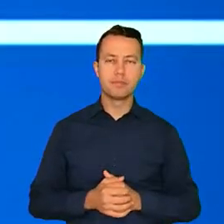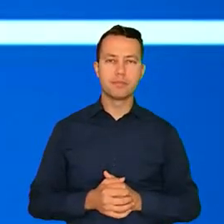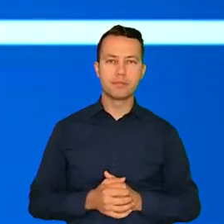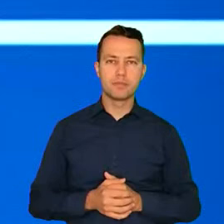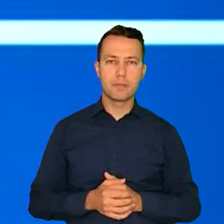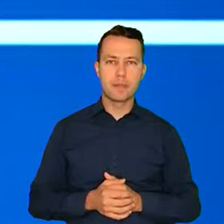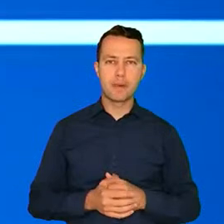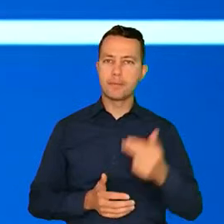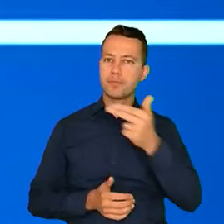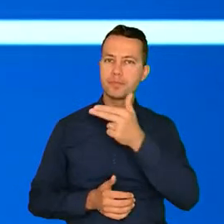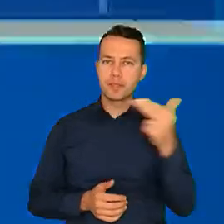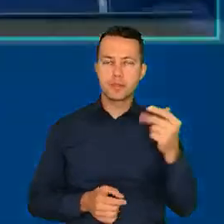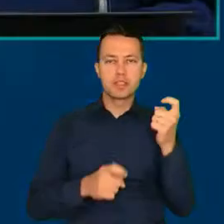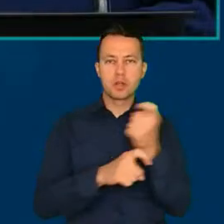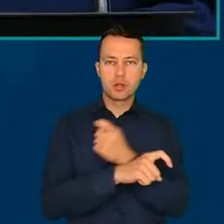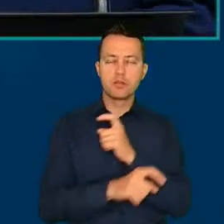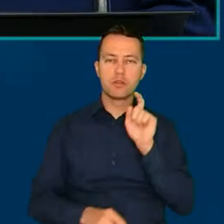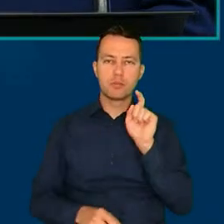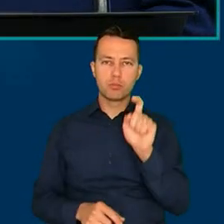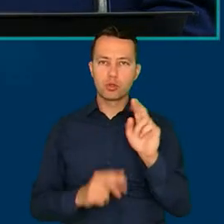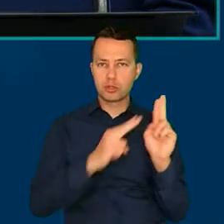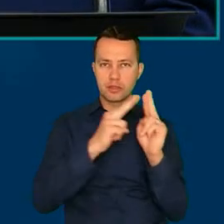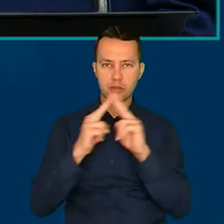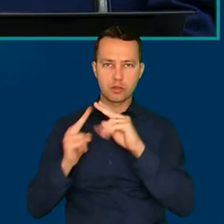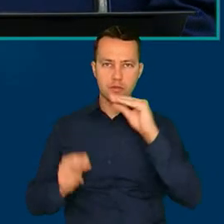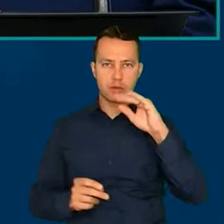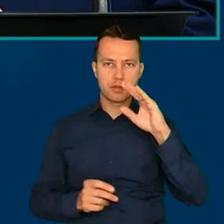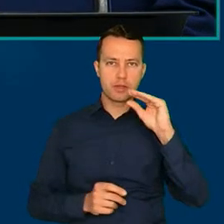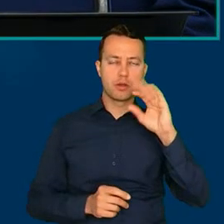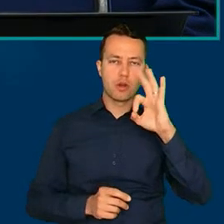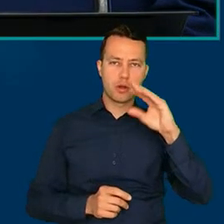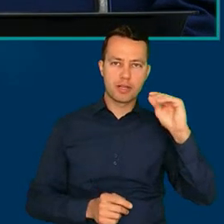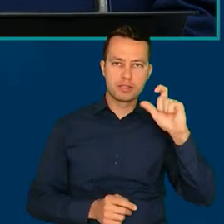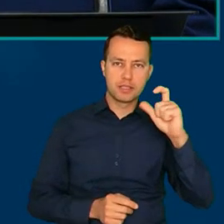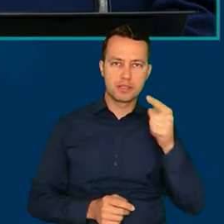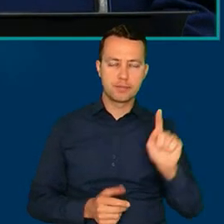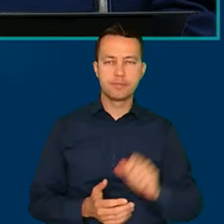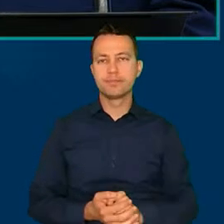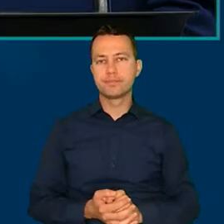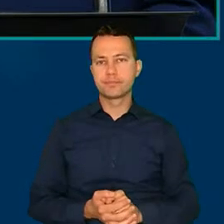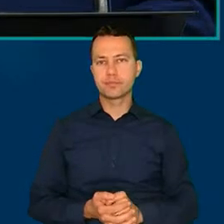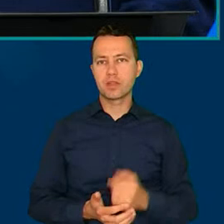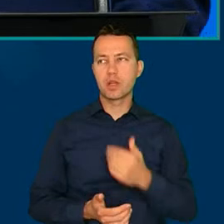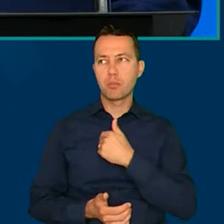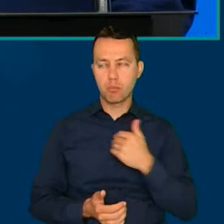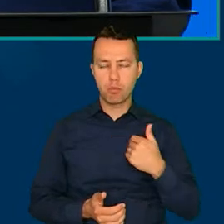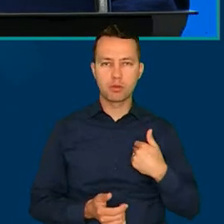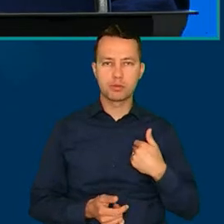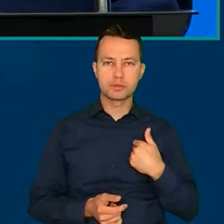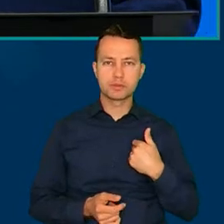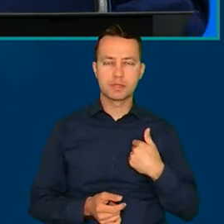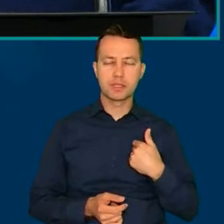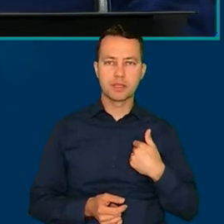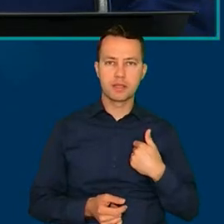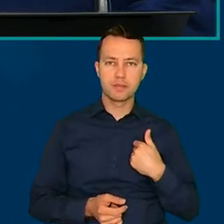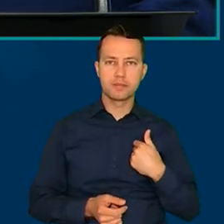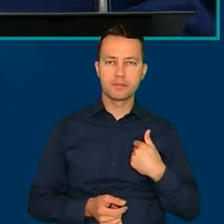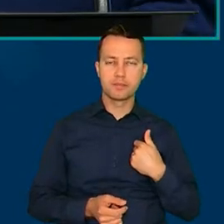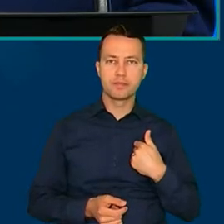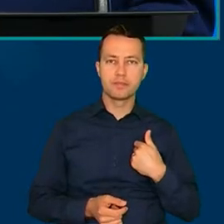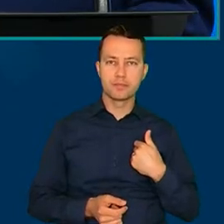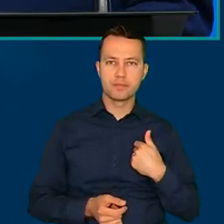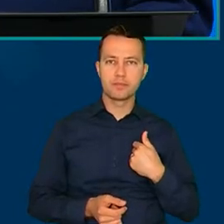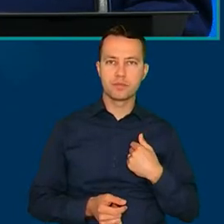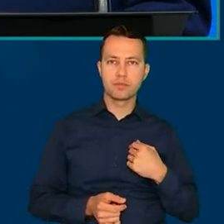like to tell you a little bit about the OECD National Contact Point. As you remember, I hope, Poland